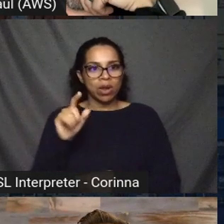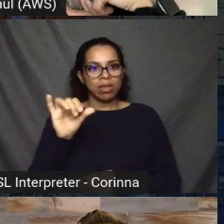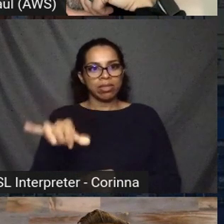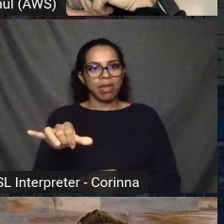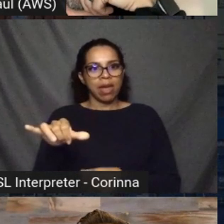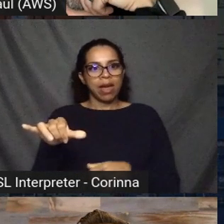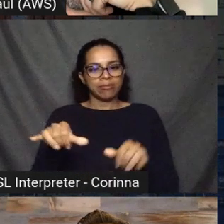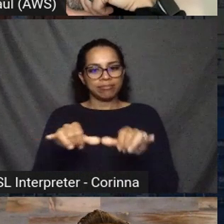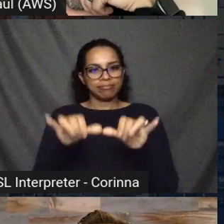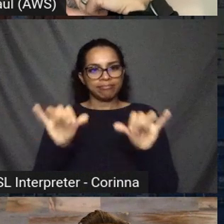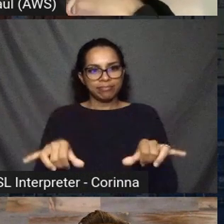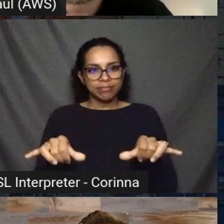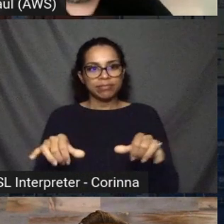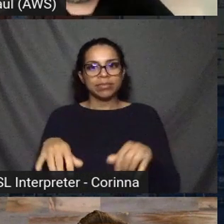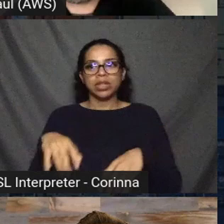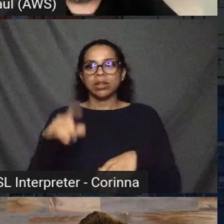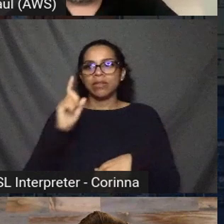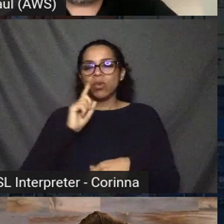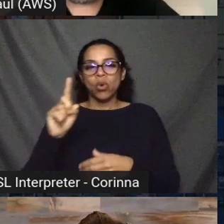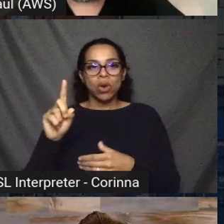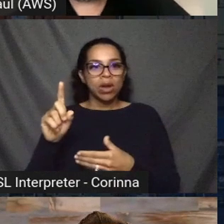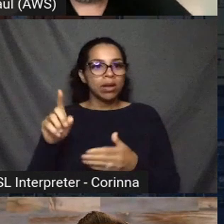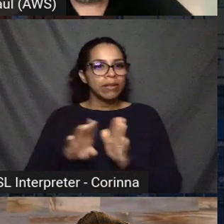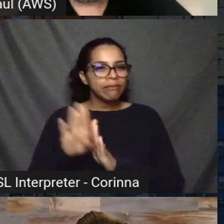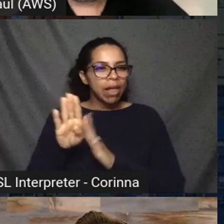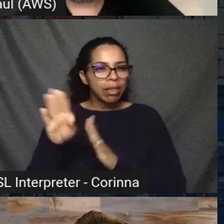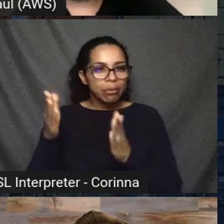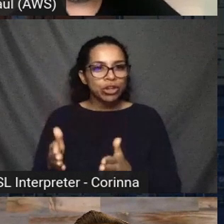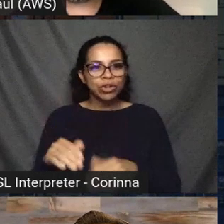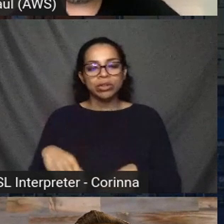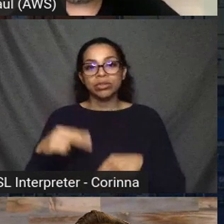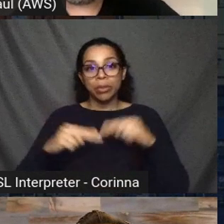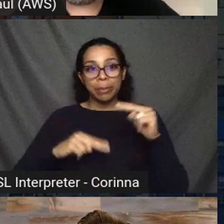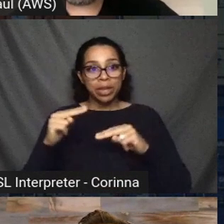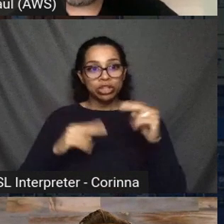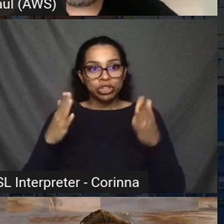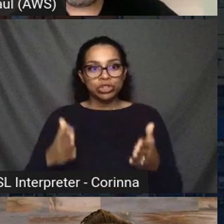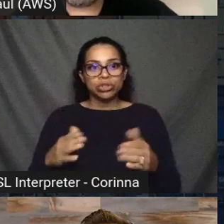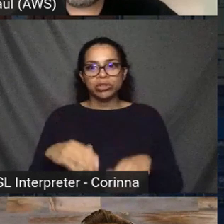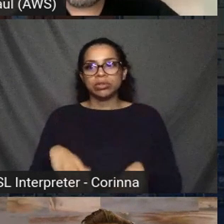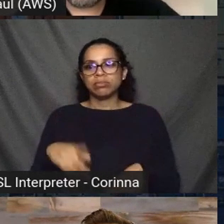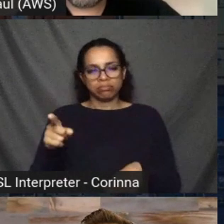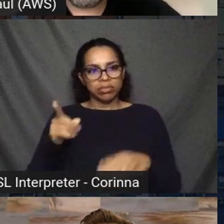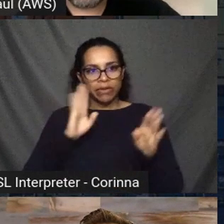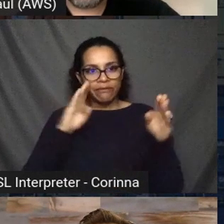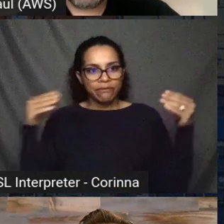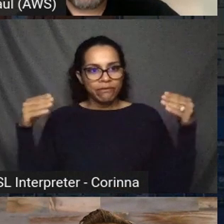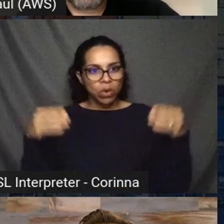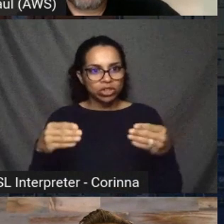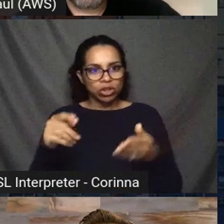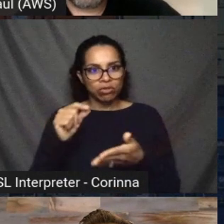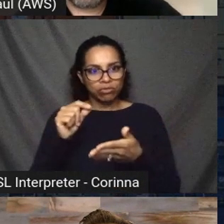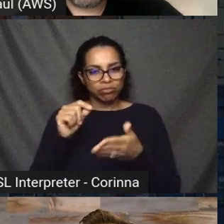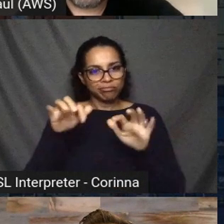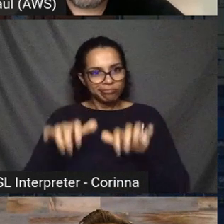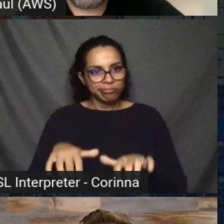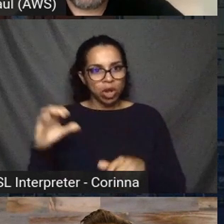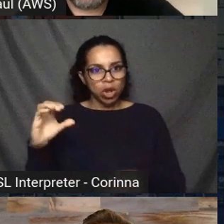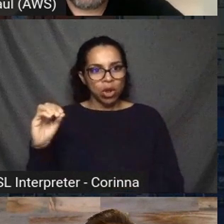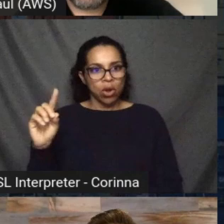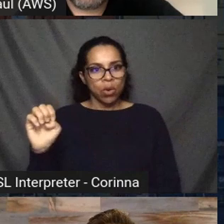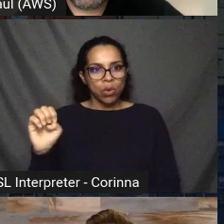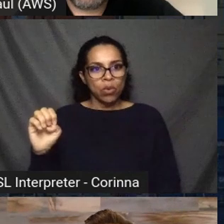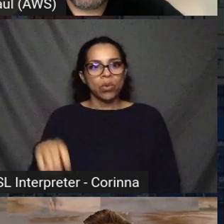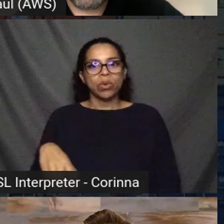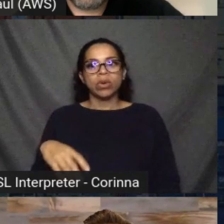the developers, for the builders, who are specifically focusing on writing code, take those feature